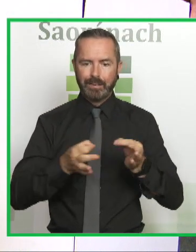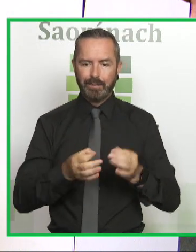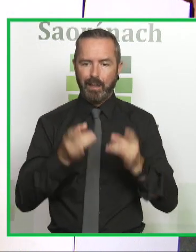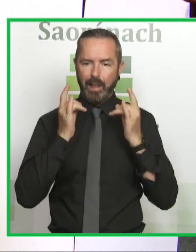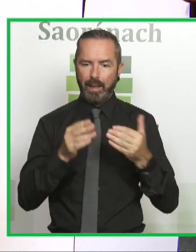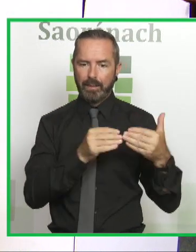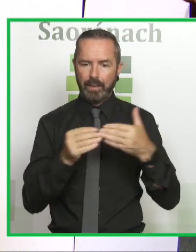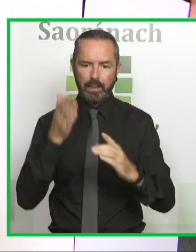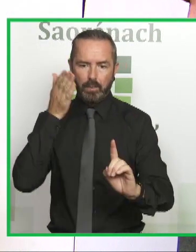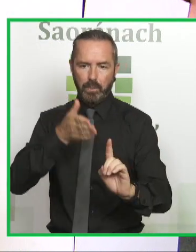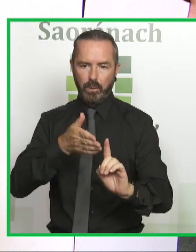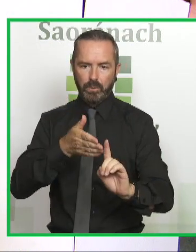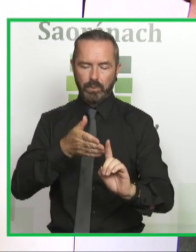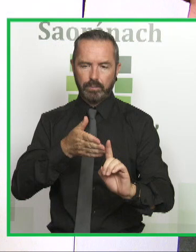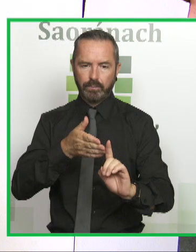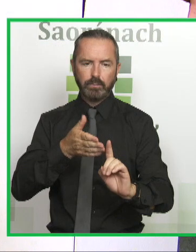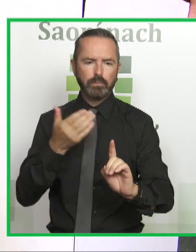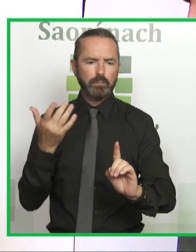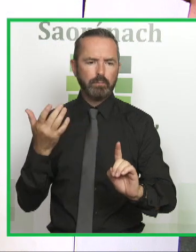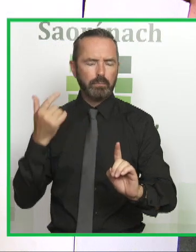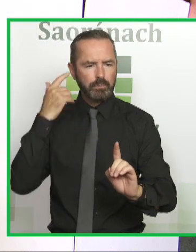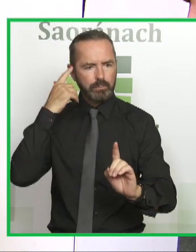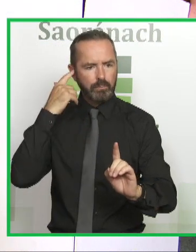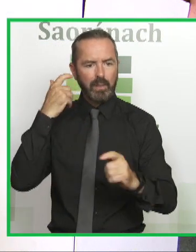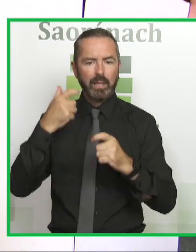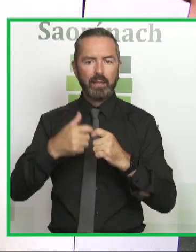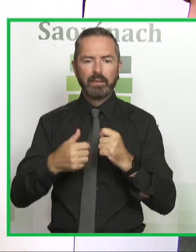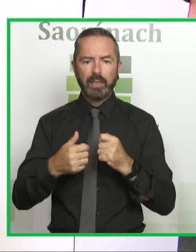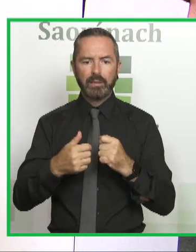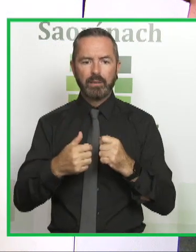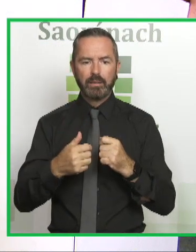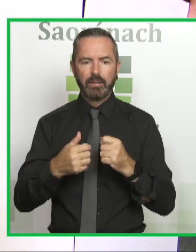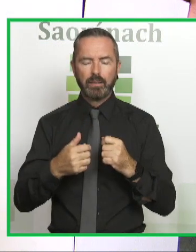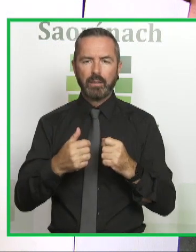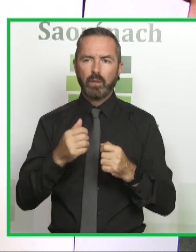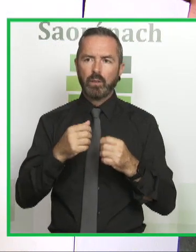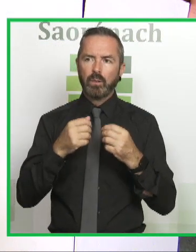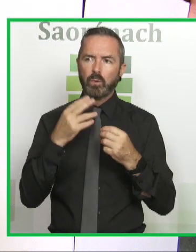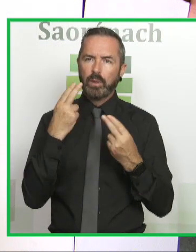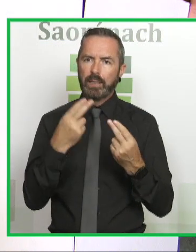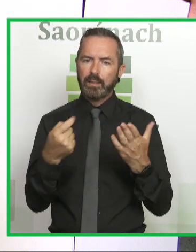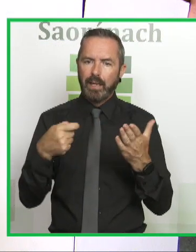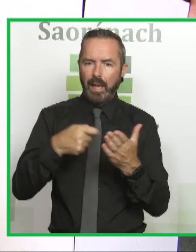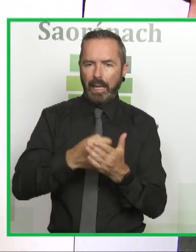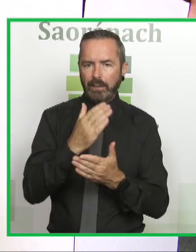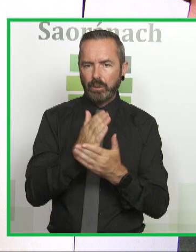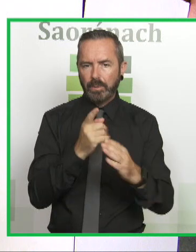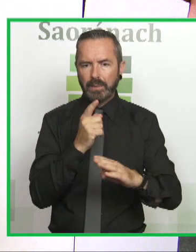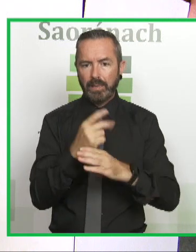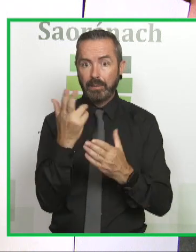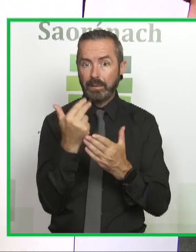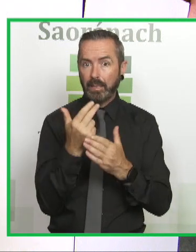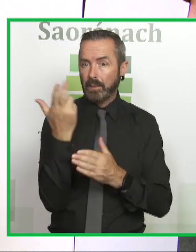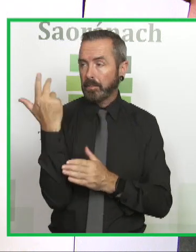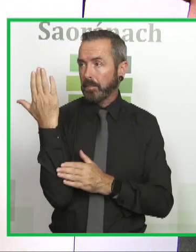approach, which is defined as being that, well then a real level of expression, if there was something to be put in place that was designed in